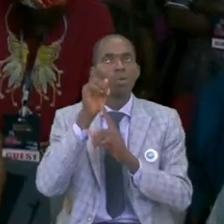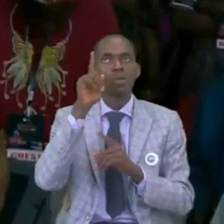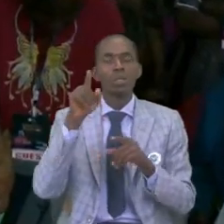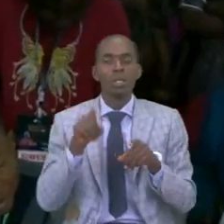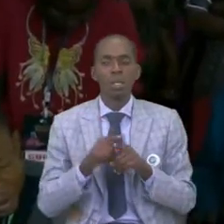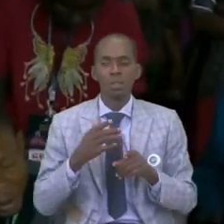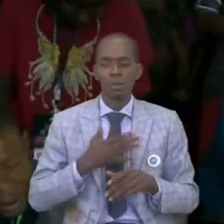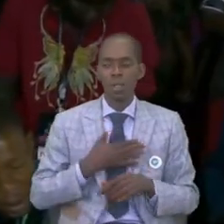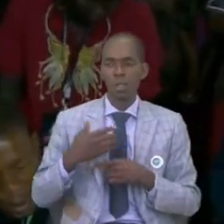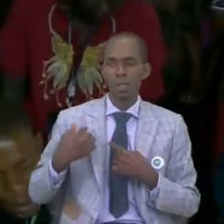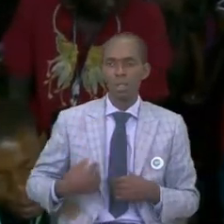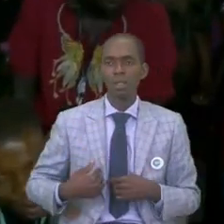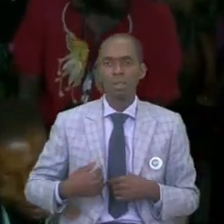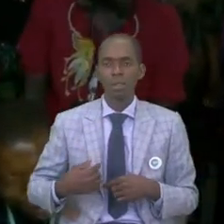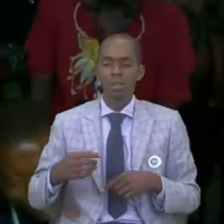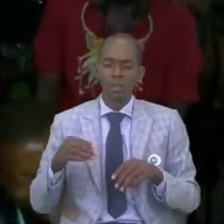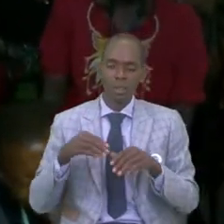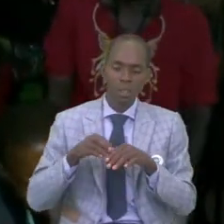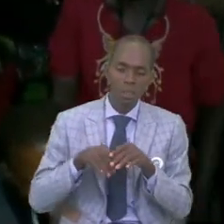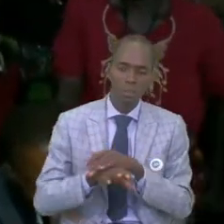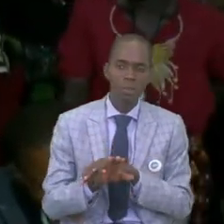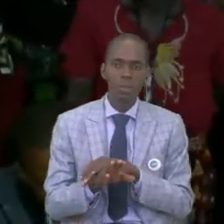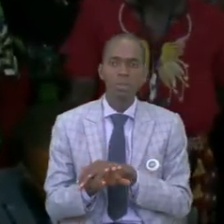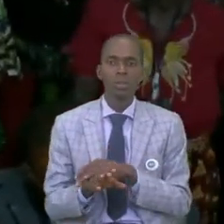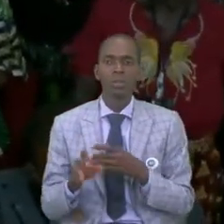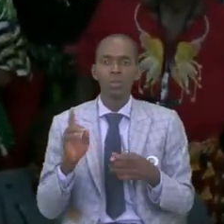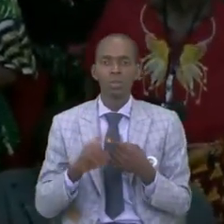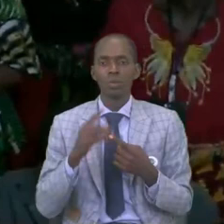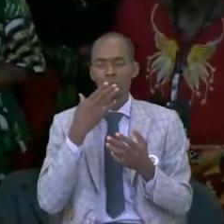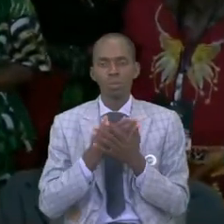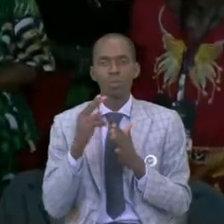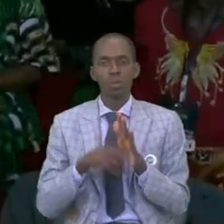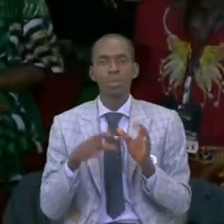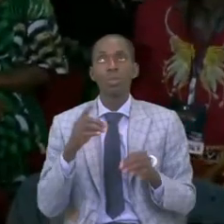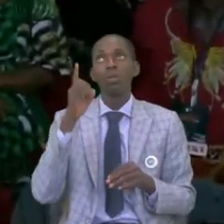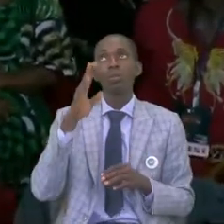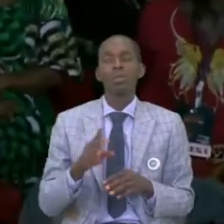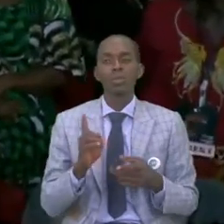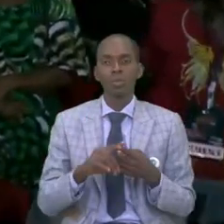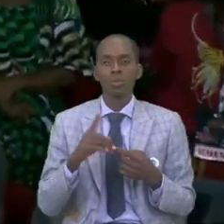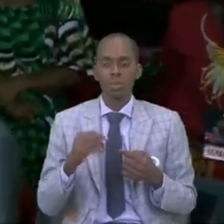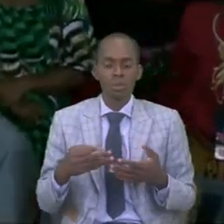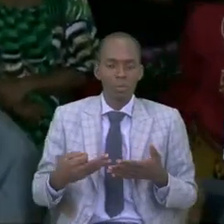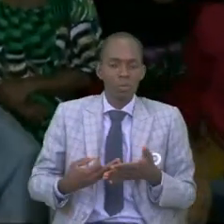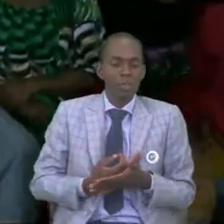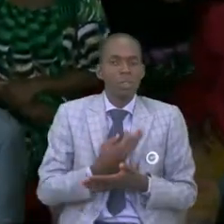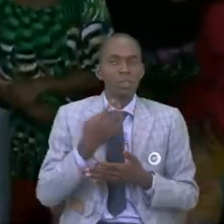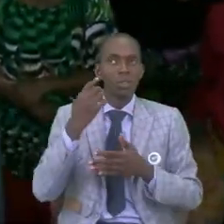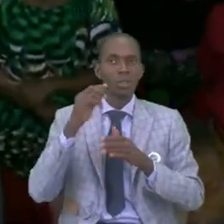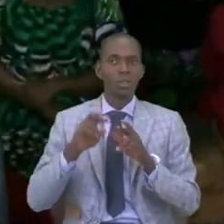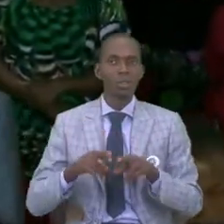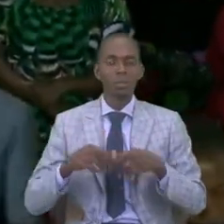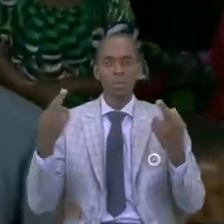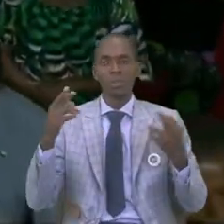heart, the entrance into the goodness of the Lord, into the fresh revelation of the